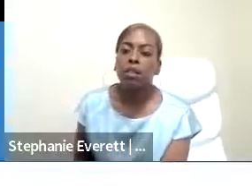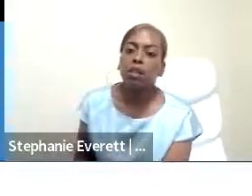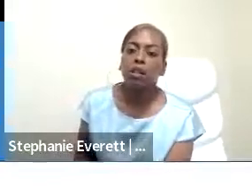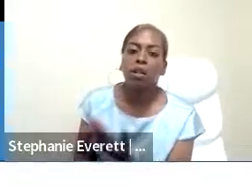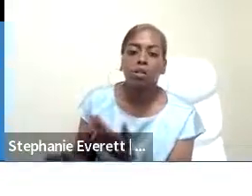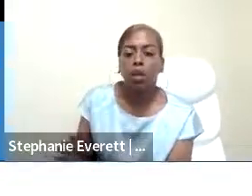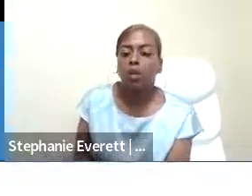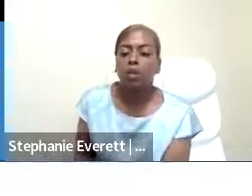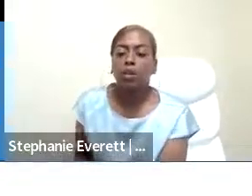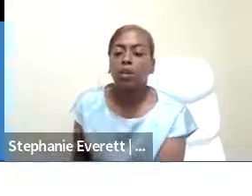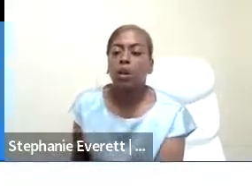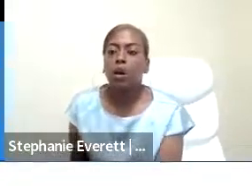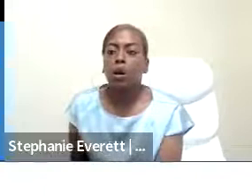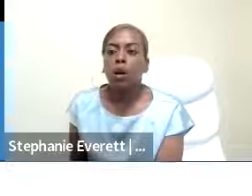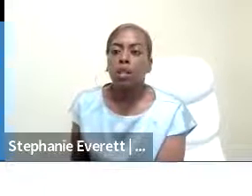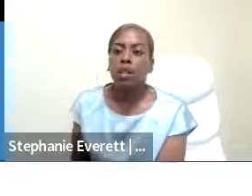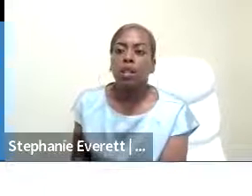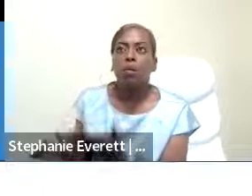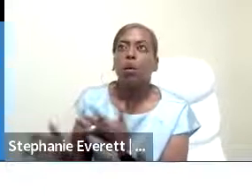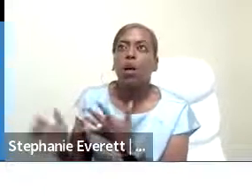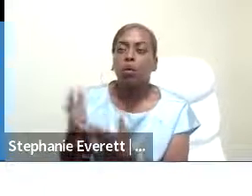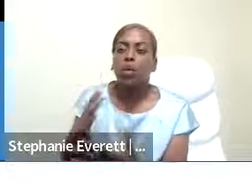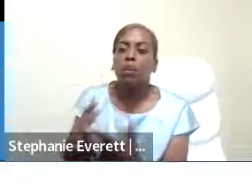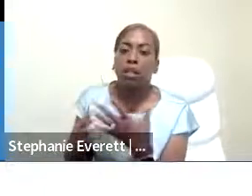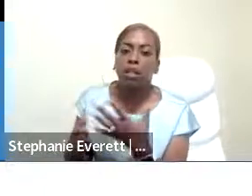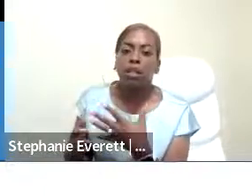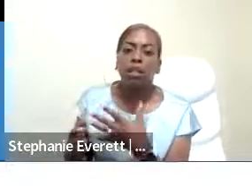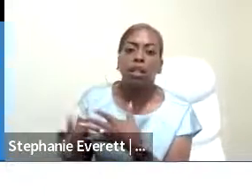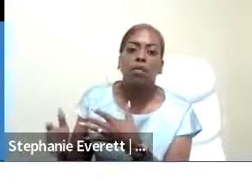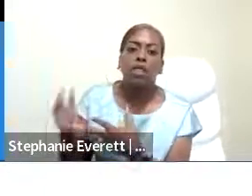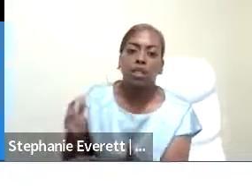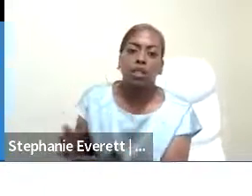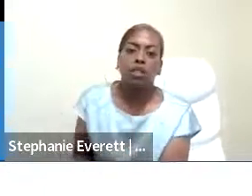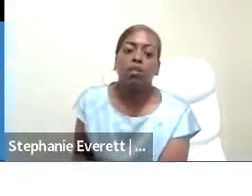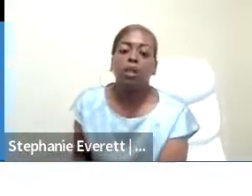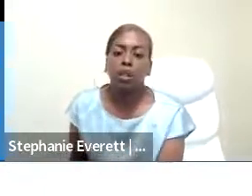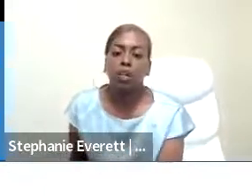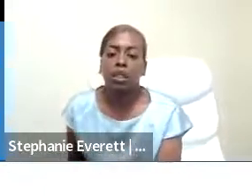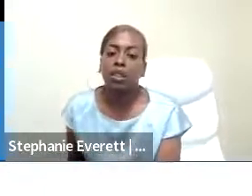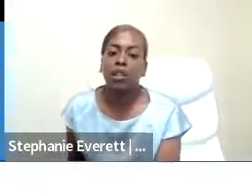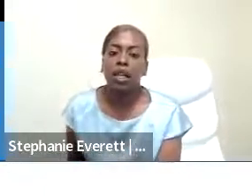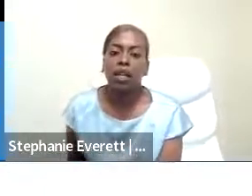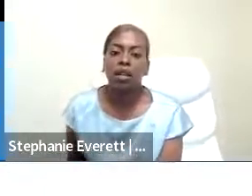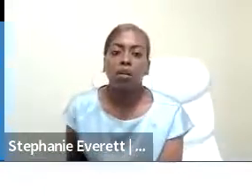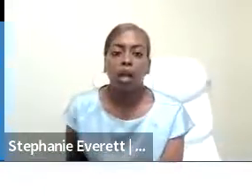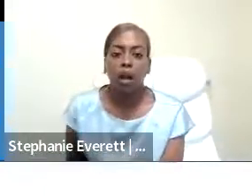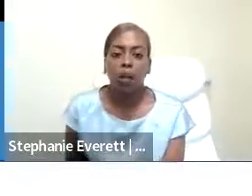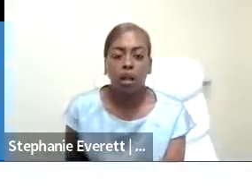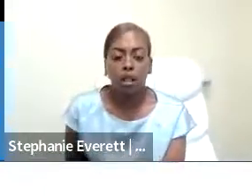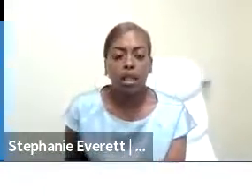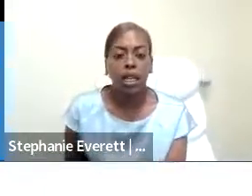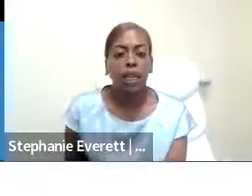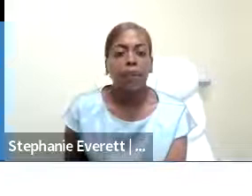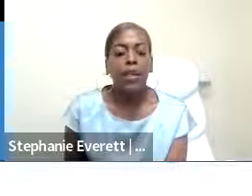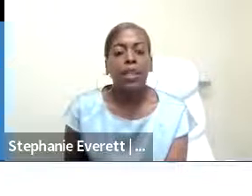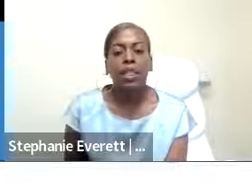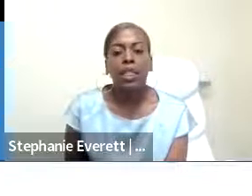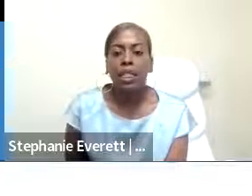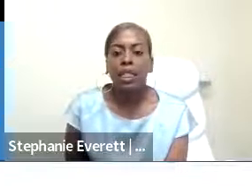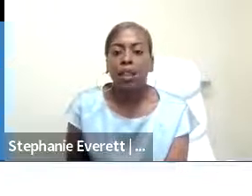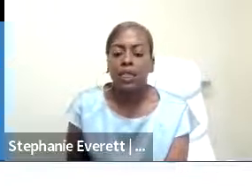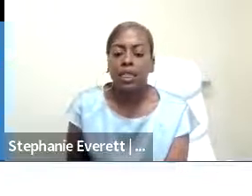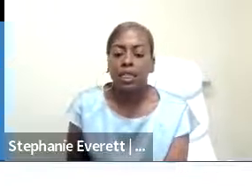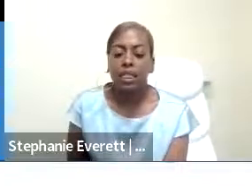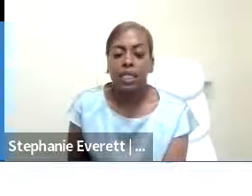we still are working through what we mean in relations to post-commissions and what our work looks like.